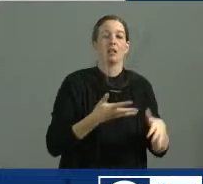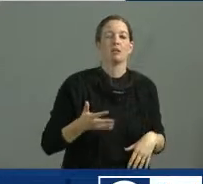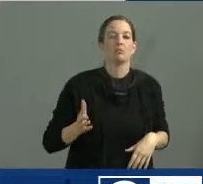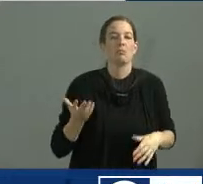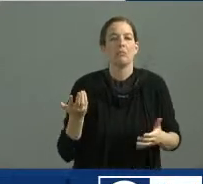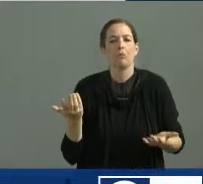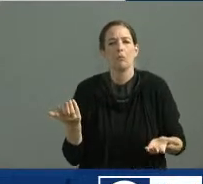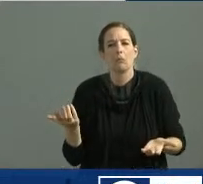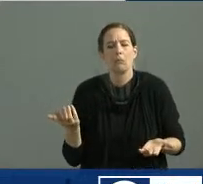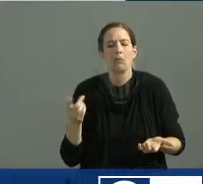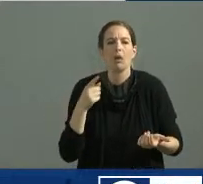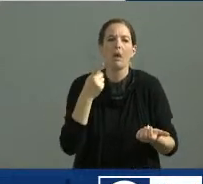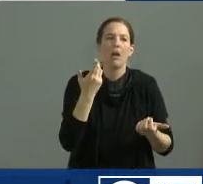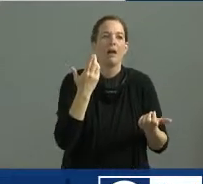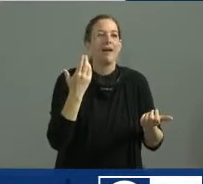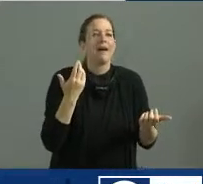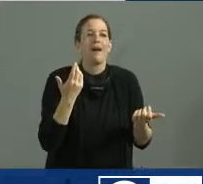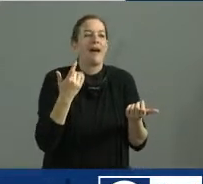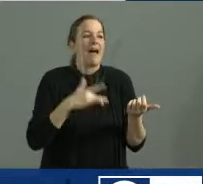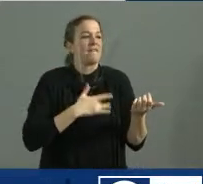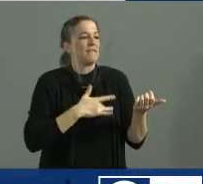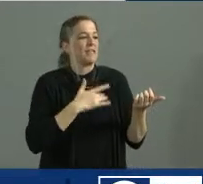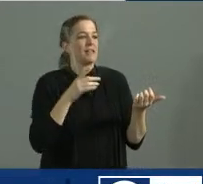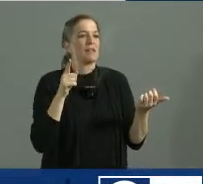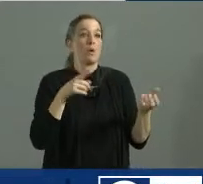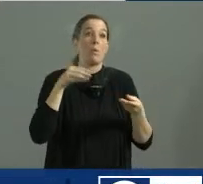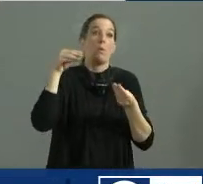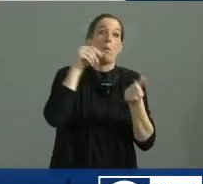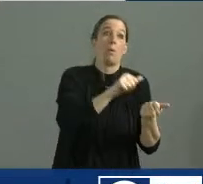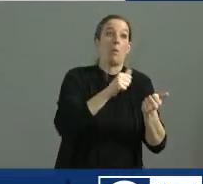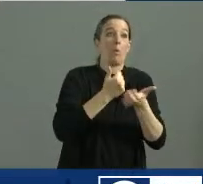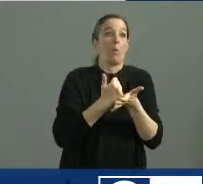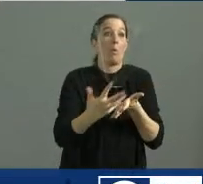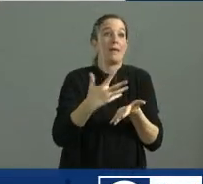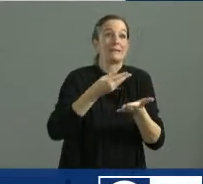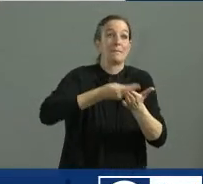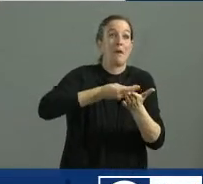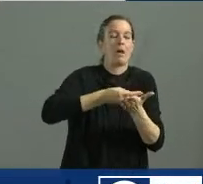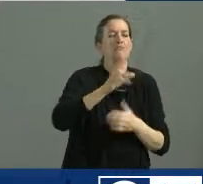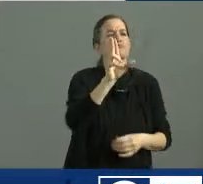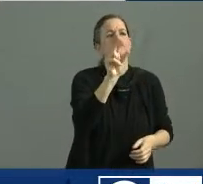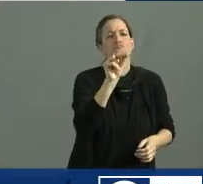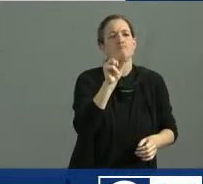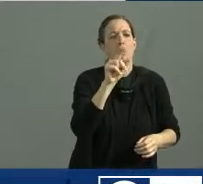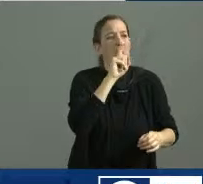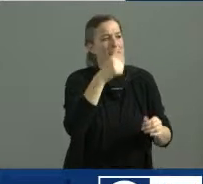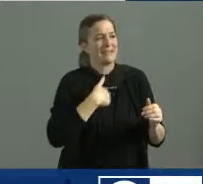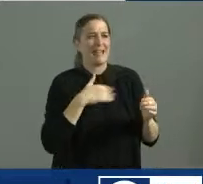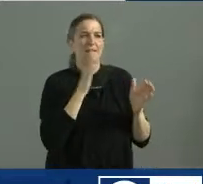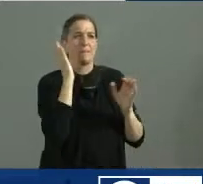the staff, and so we would be faced. I don't think that it's a waste of money, because we